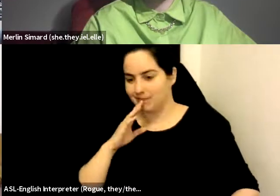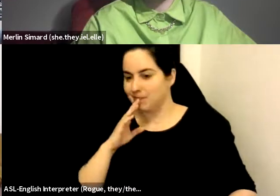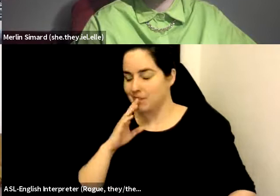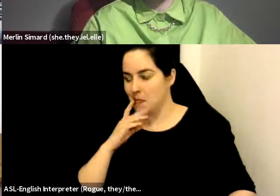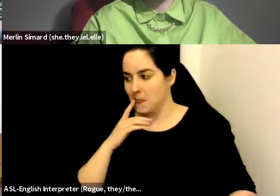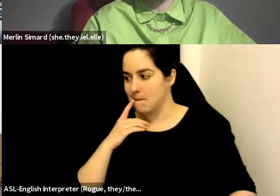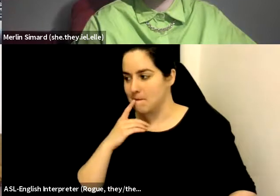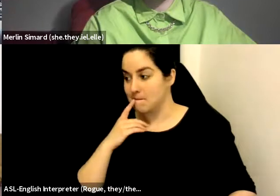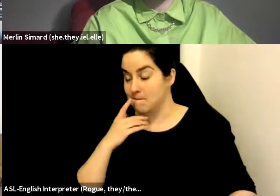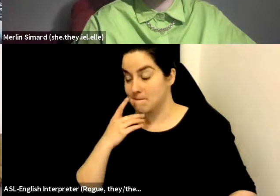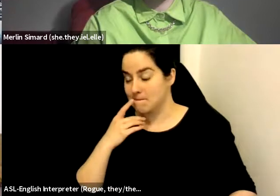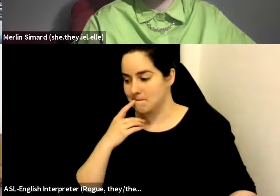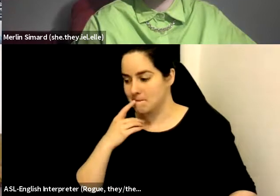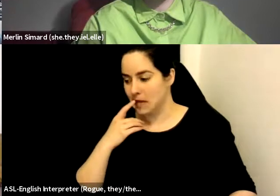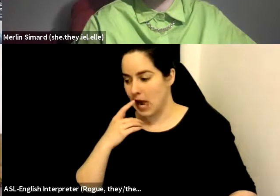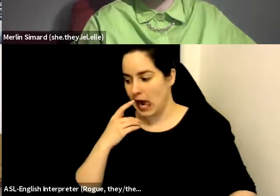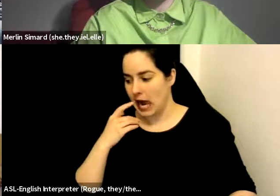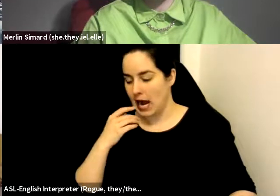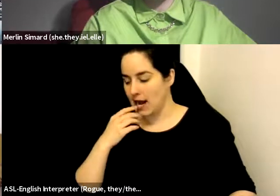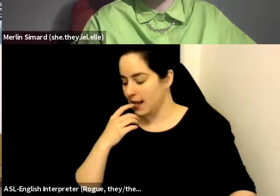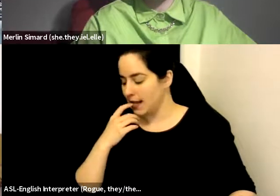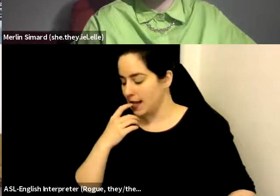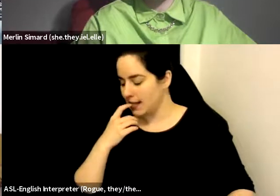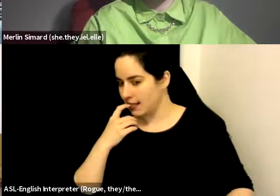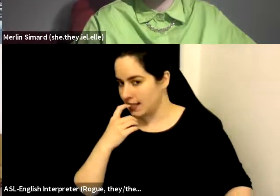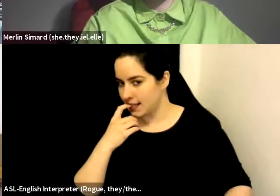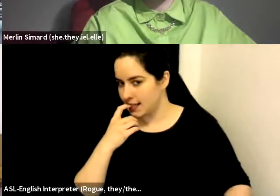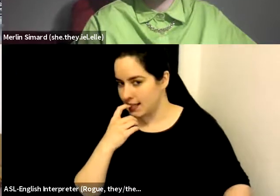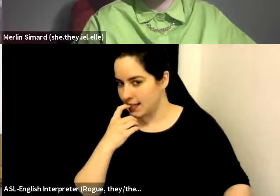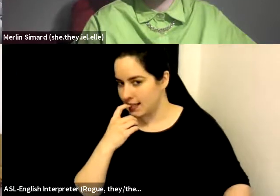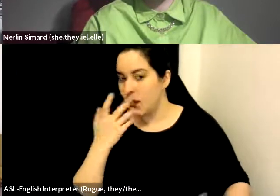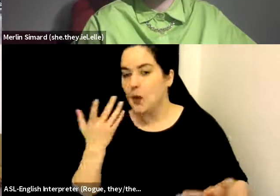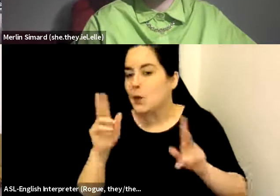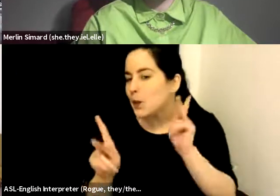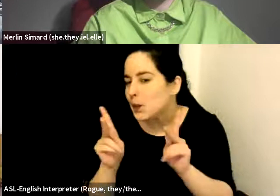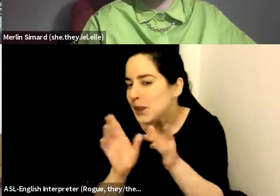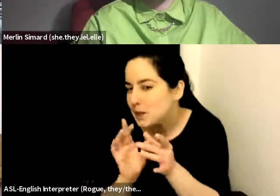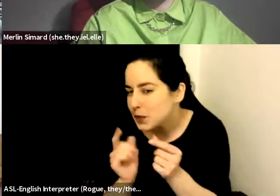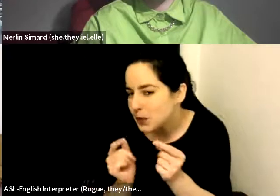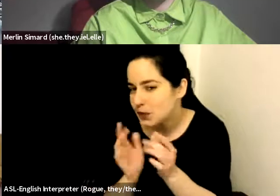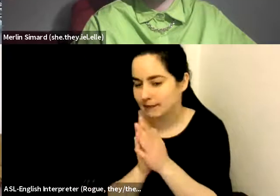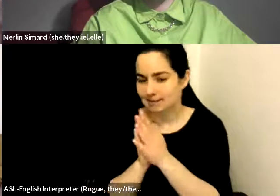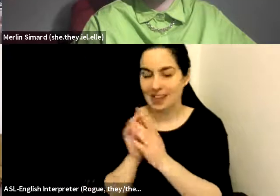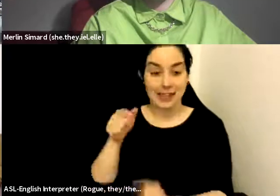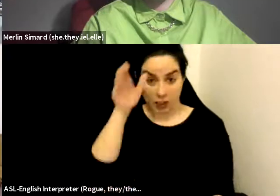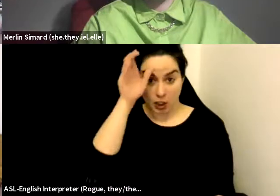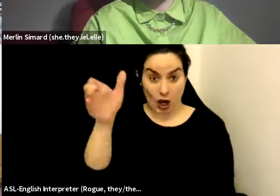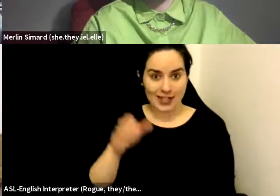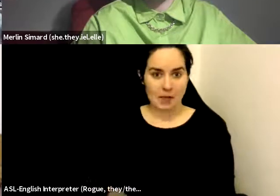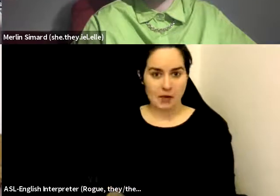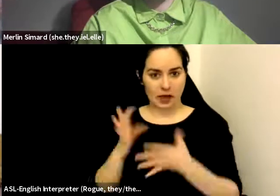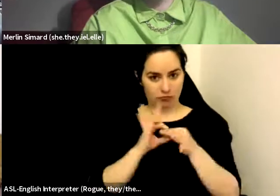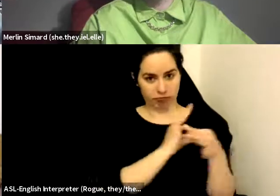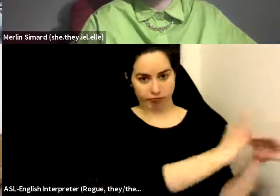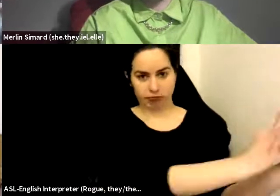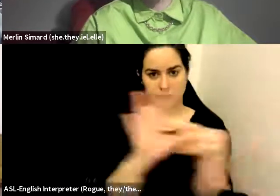when people call this, or sort of see this sort of idea as being mythical or spiritual